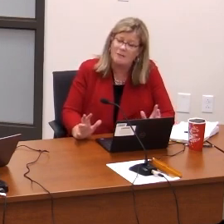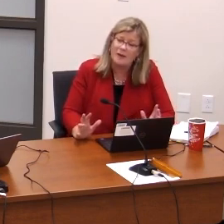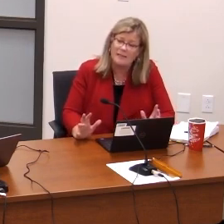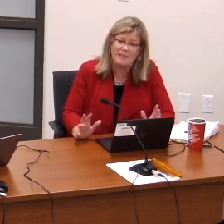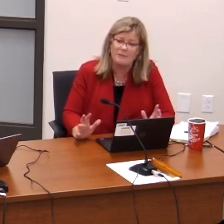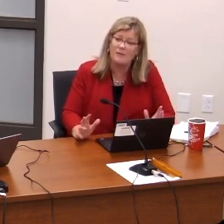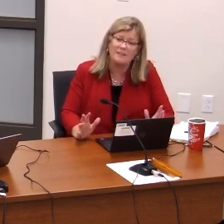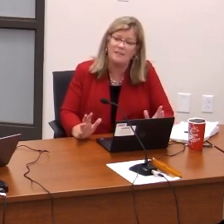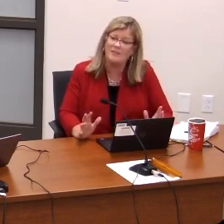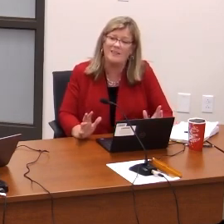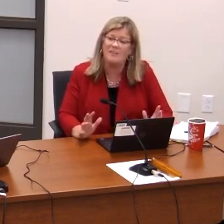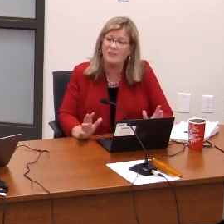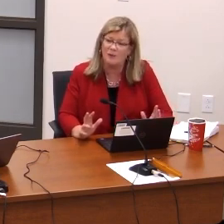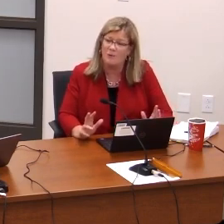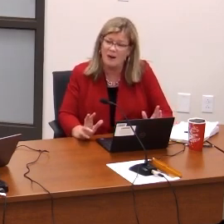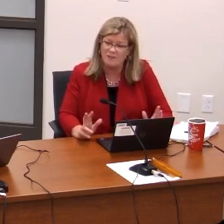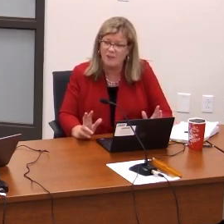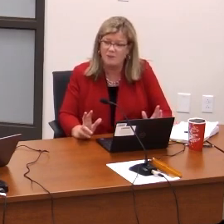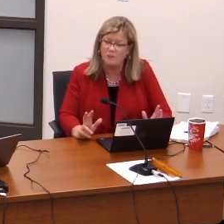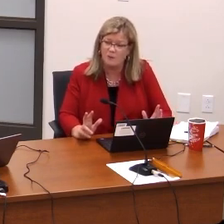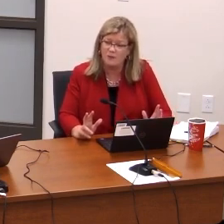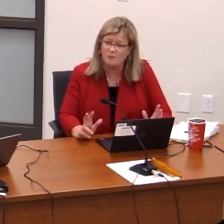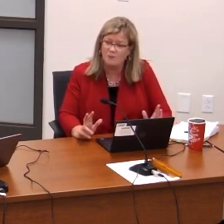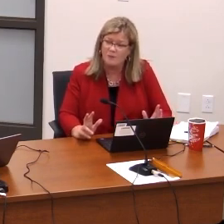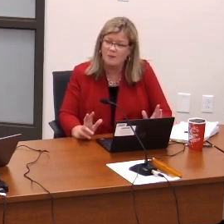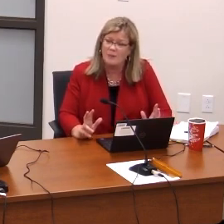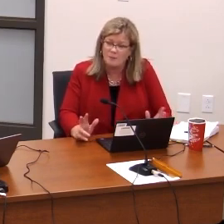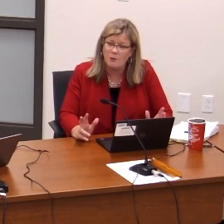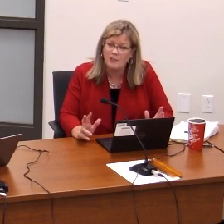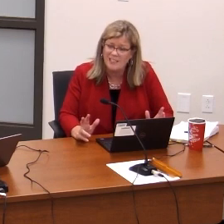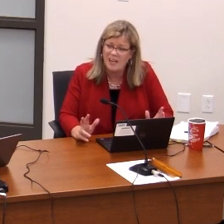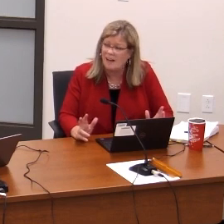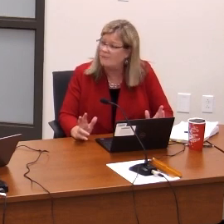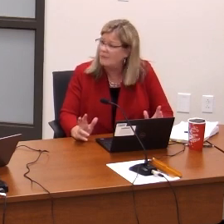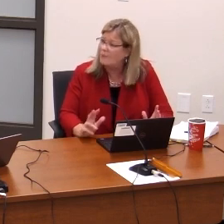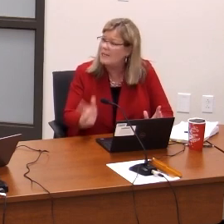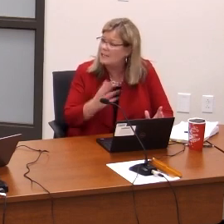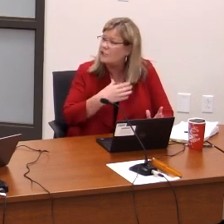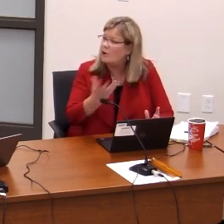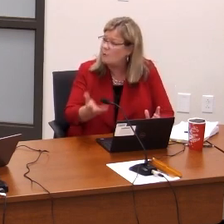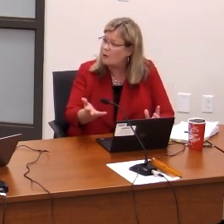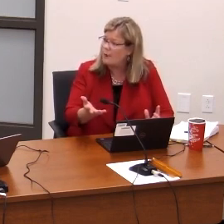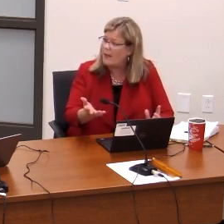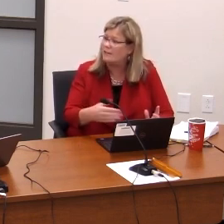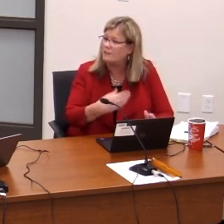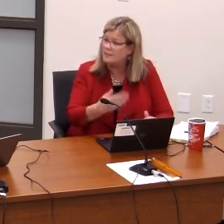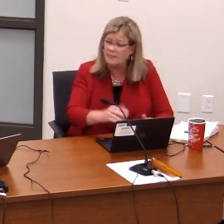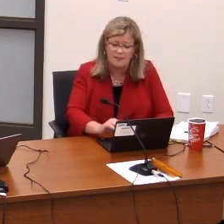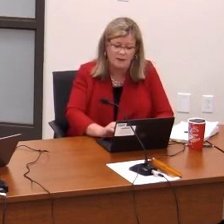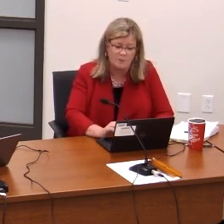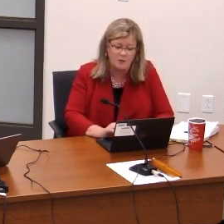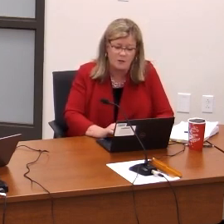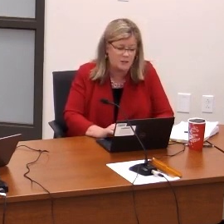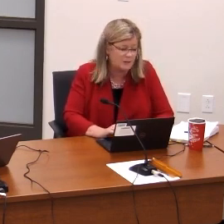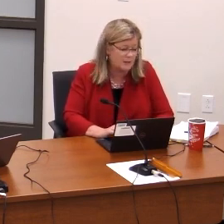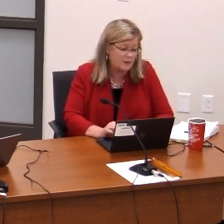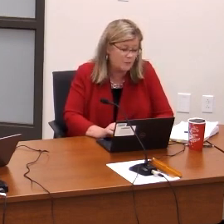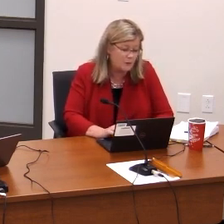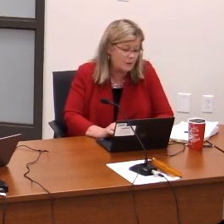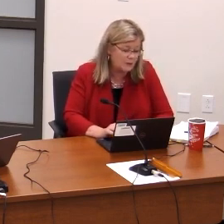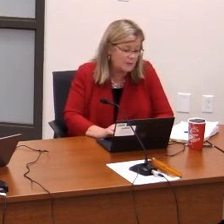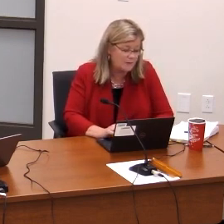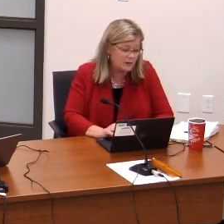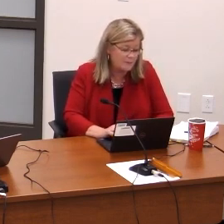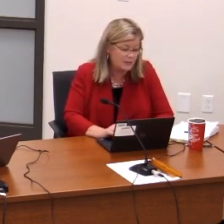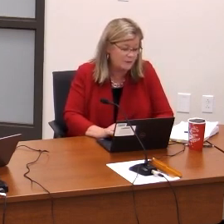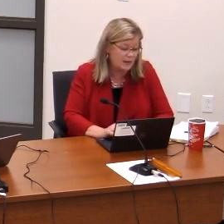is recognize we've got stuff that's not really required in federal reporting, but it's important stuff that we need to show more about. So this is an opportunity to do that.